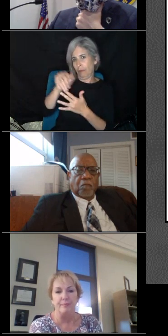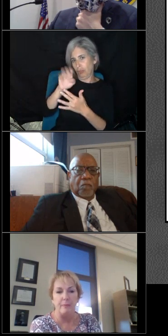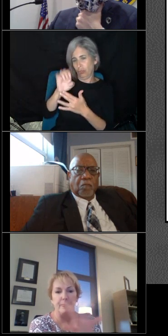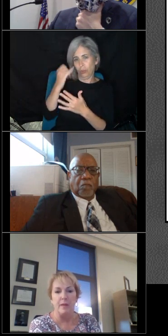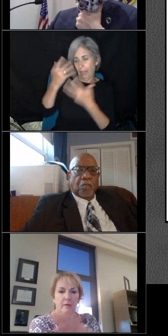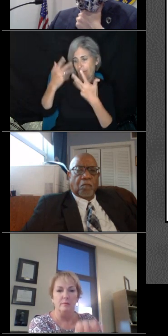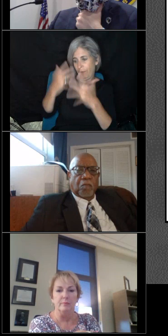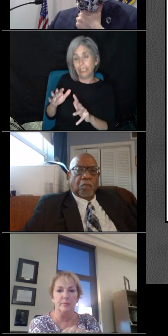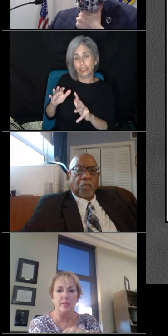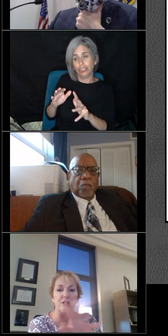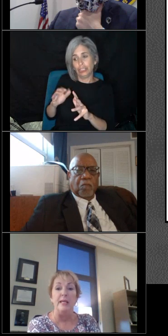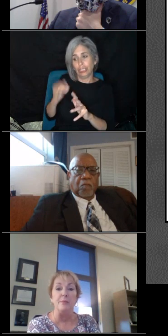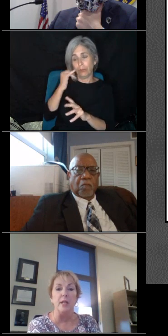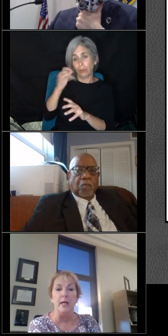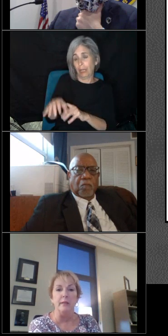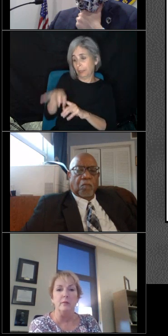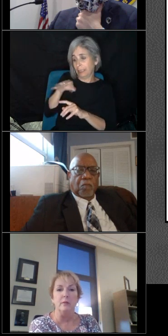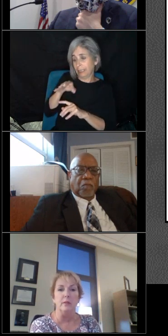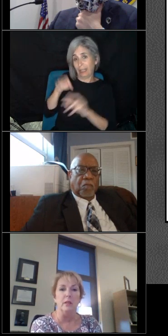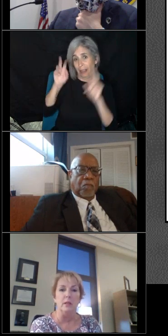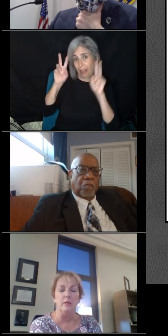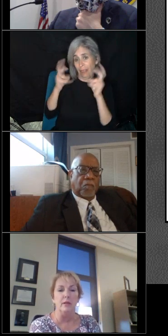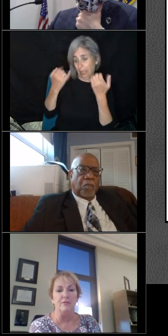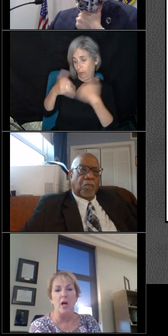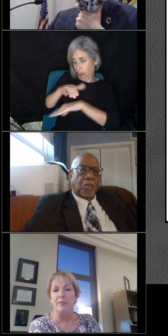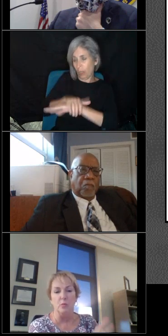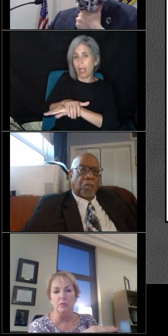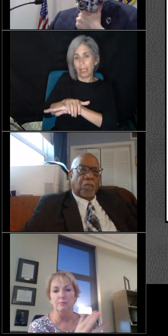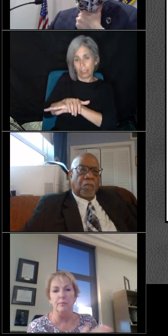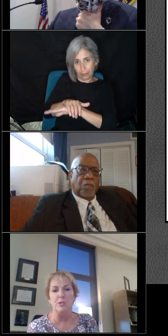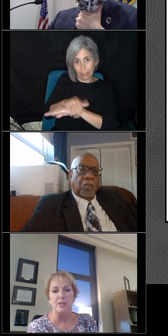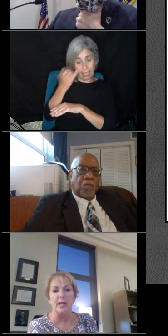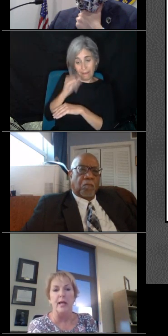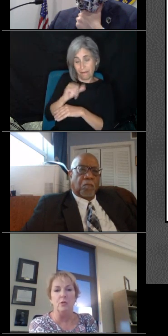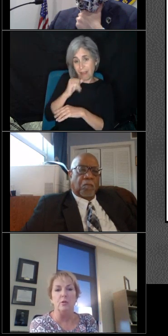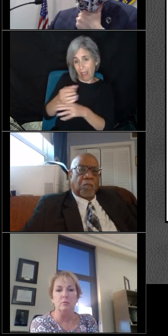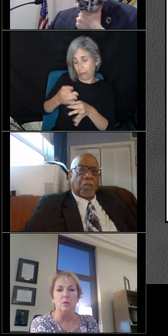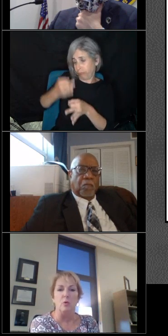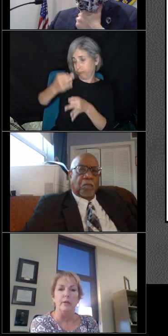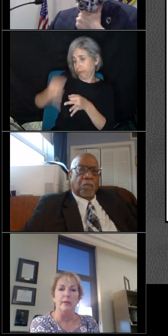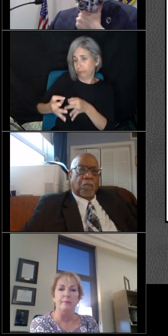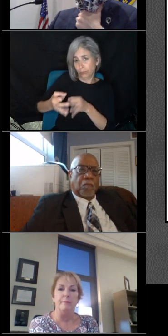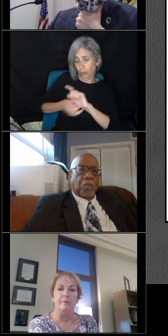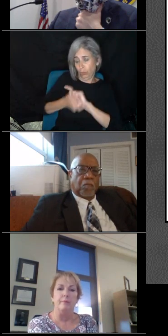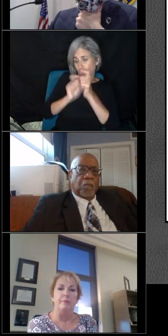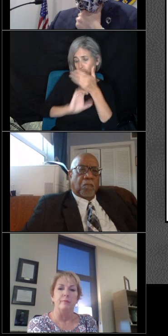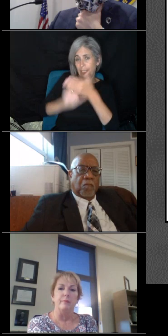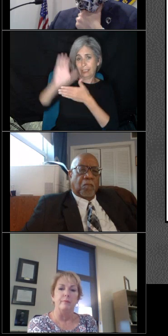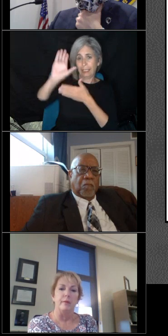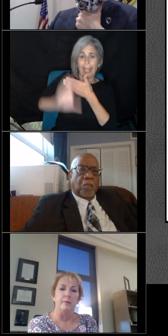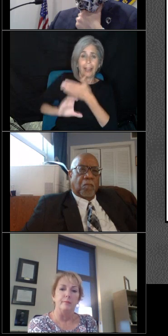a scheme tonight. And if not, then we'll adjust the calendar accordingly.